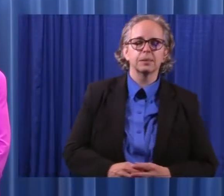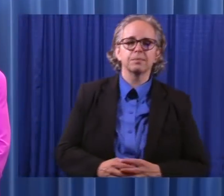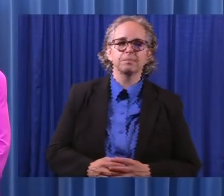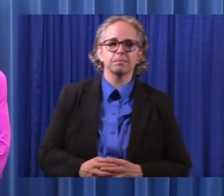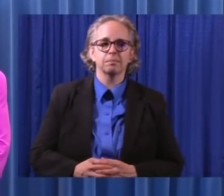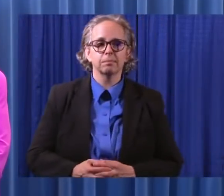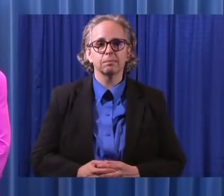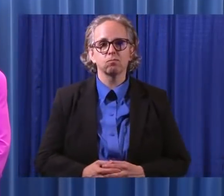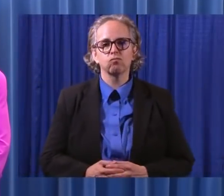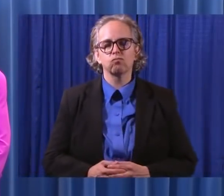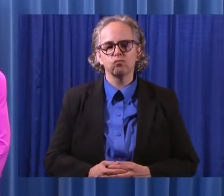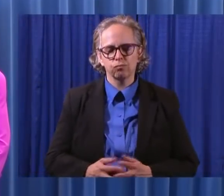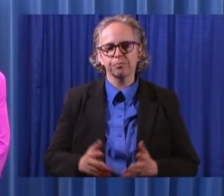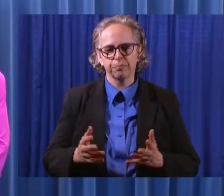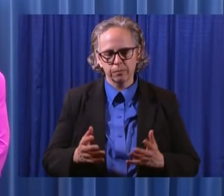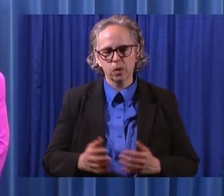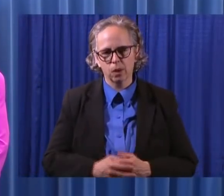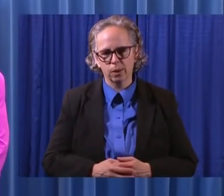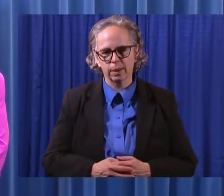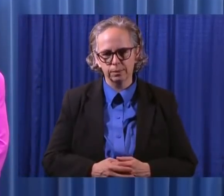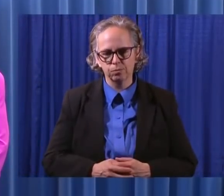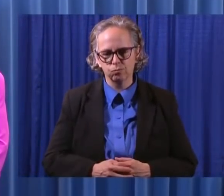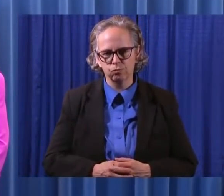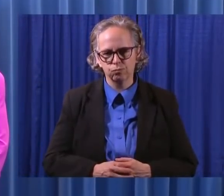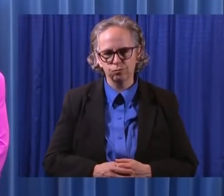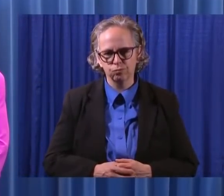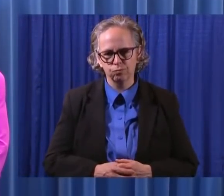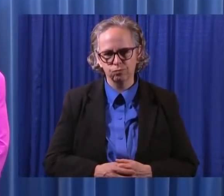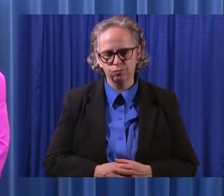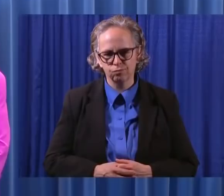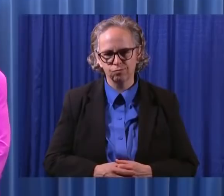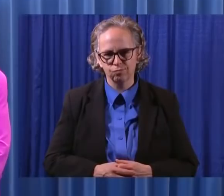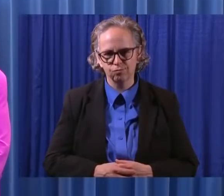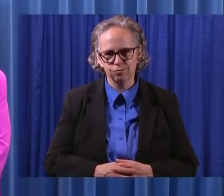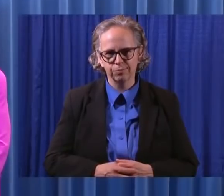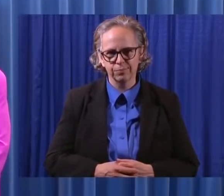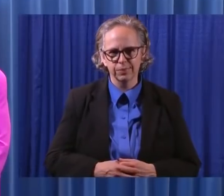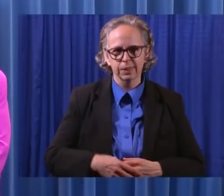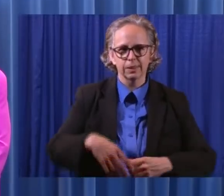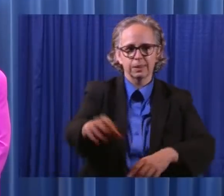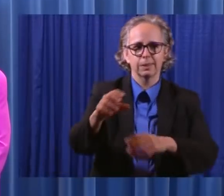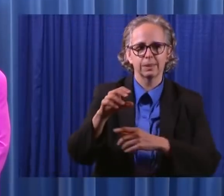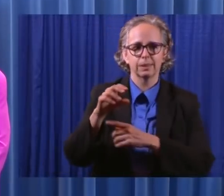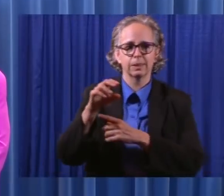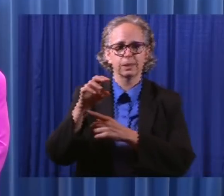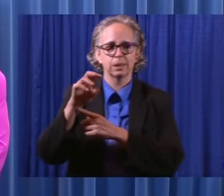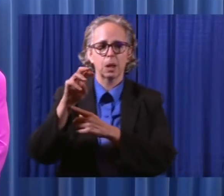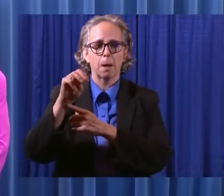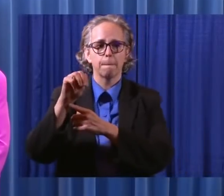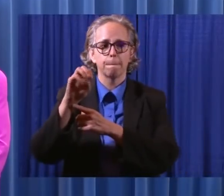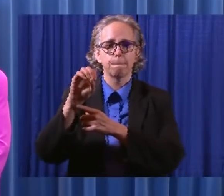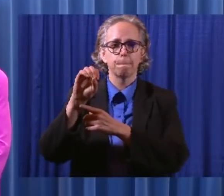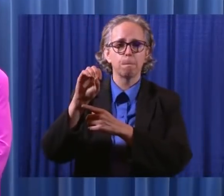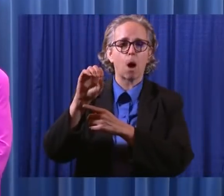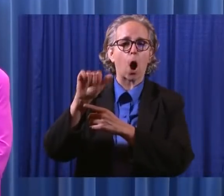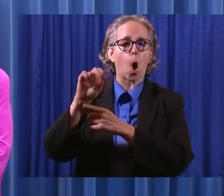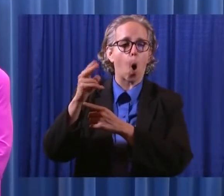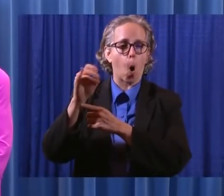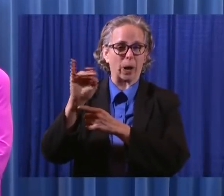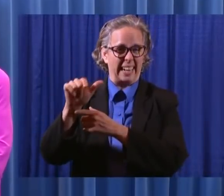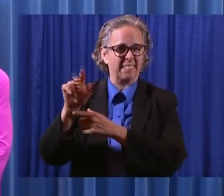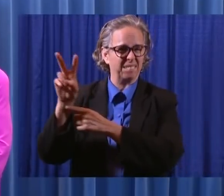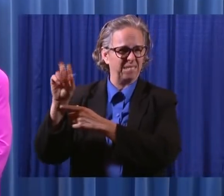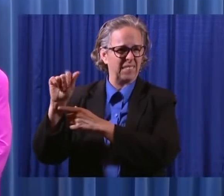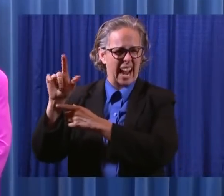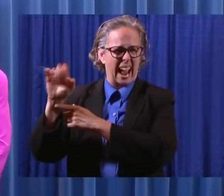Well, I think this is a big day for the Mahoning Valley. It's a project that we have been very much interested in, very